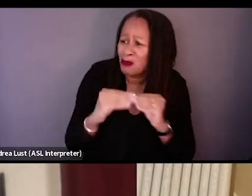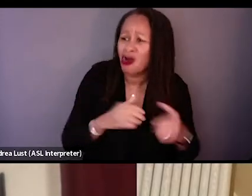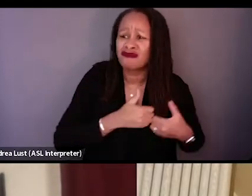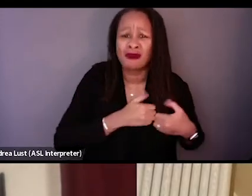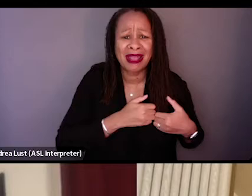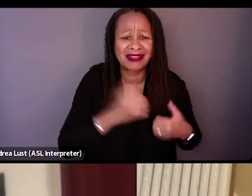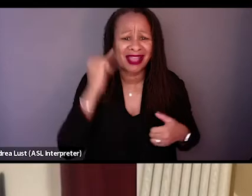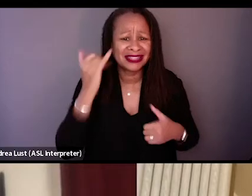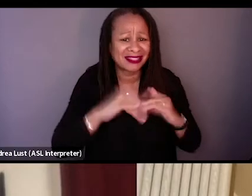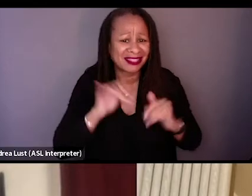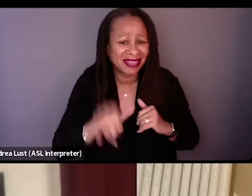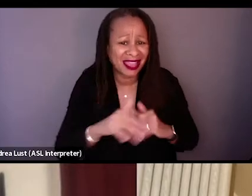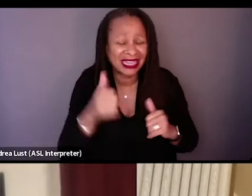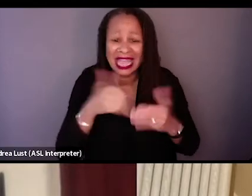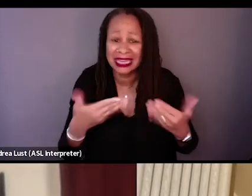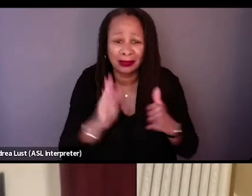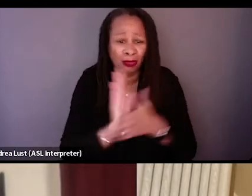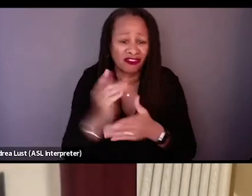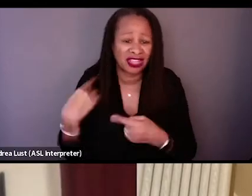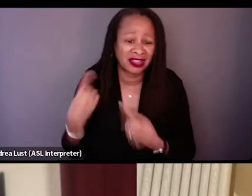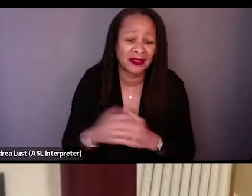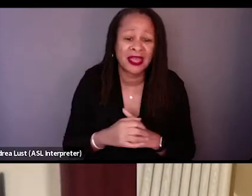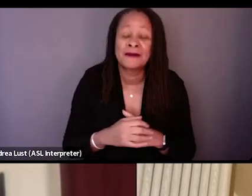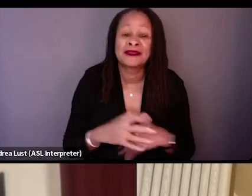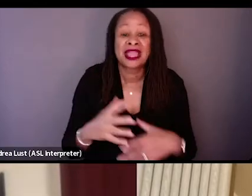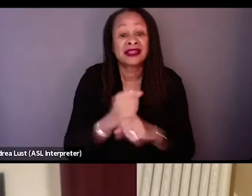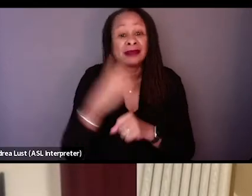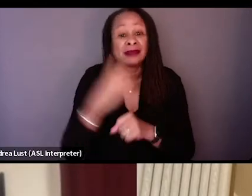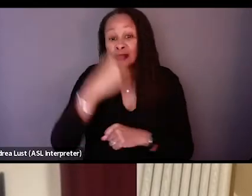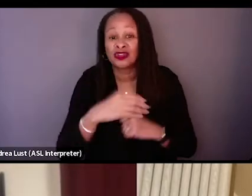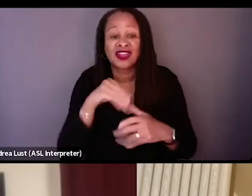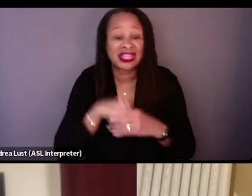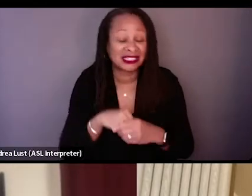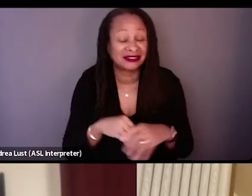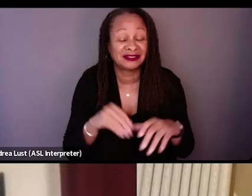than that. Yeah, and captured beautifully indeed.